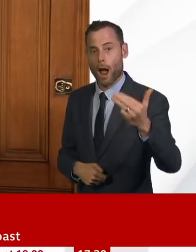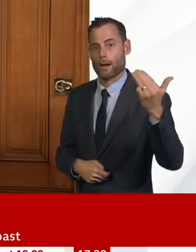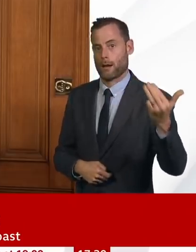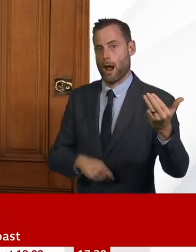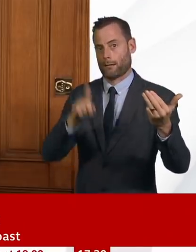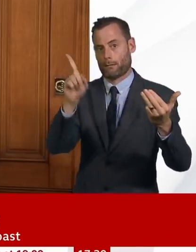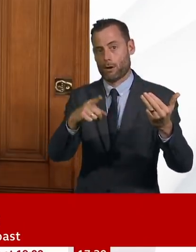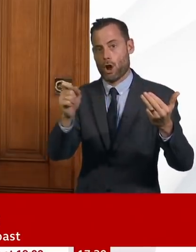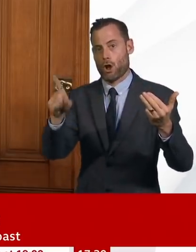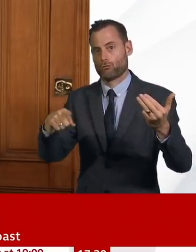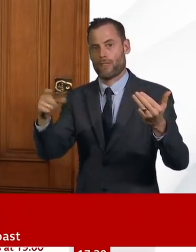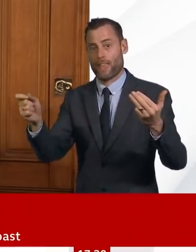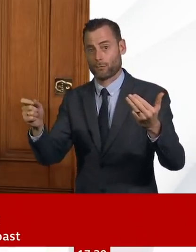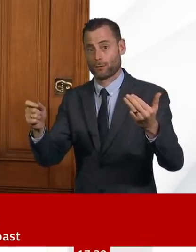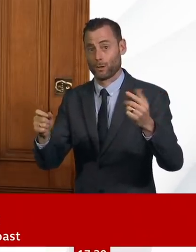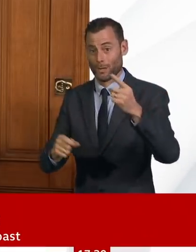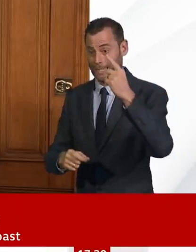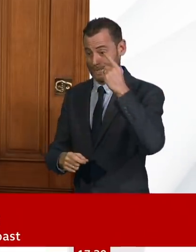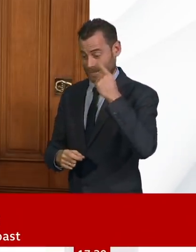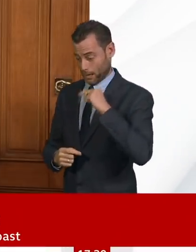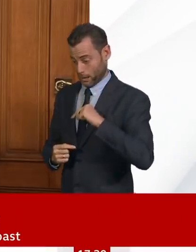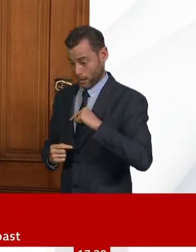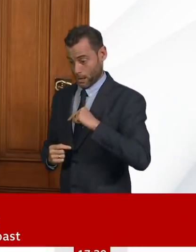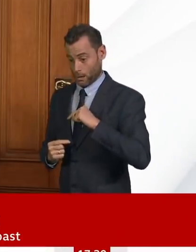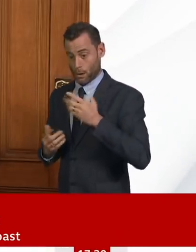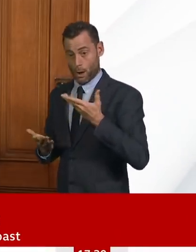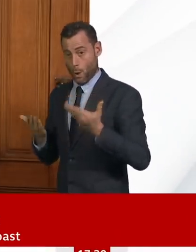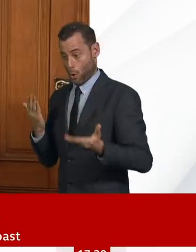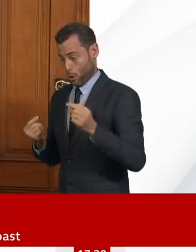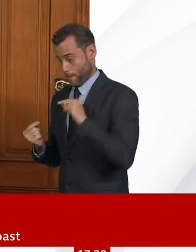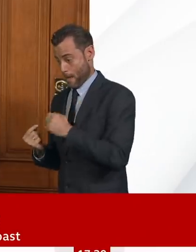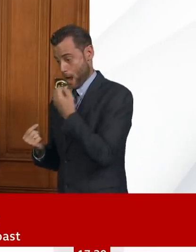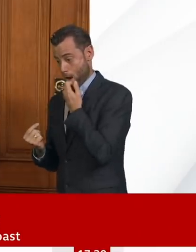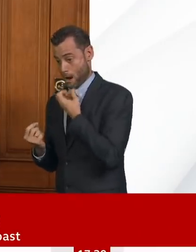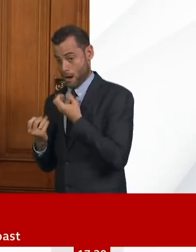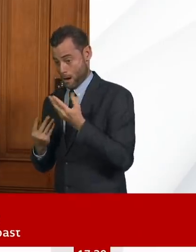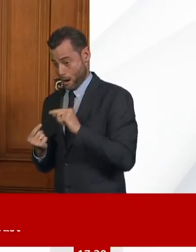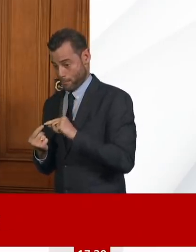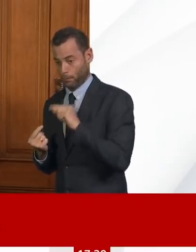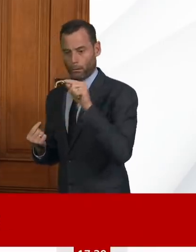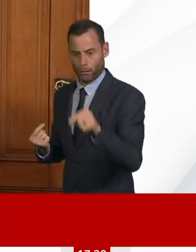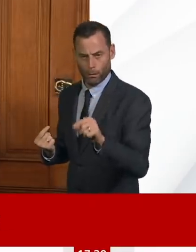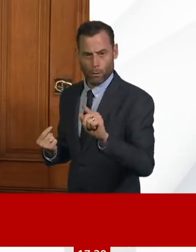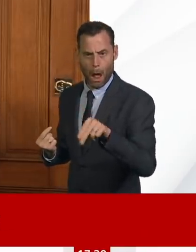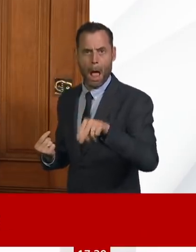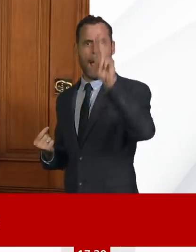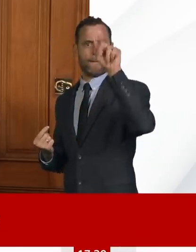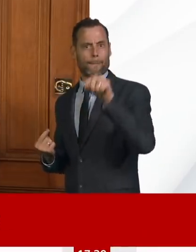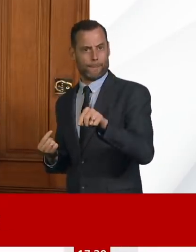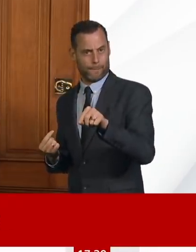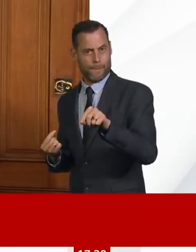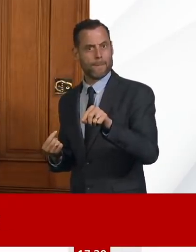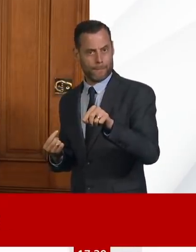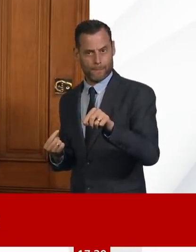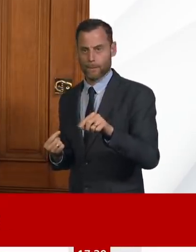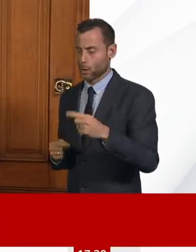399. So I hope that gives you some kind of understanding of what we talk about when we talk about the